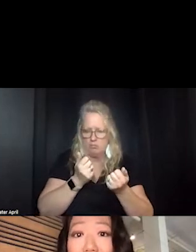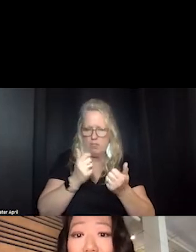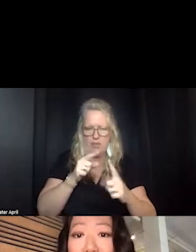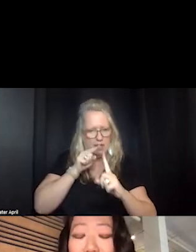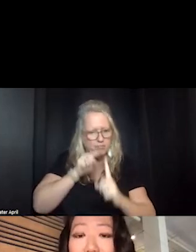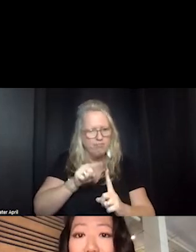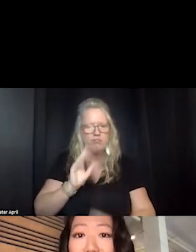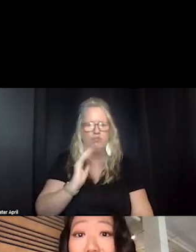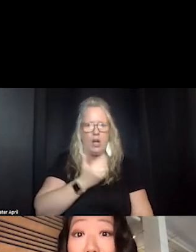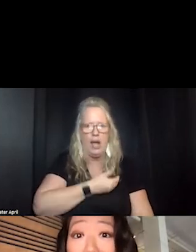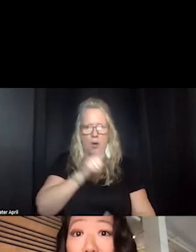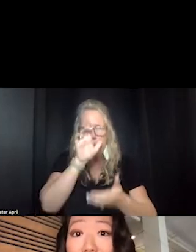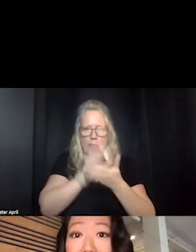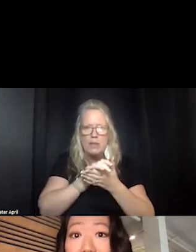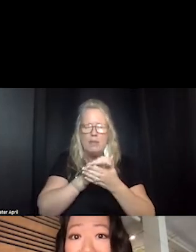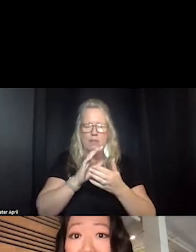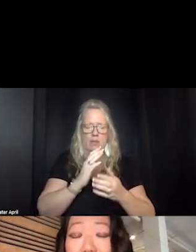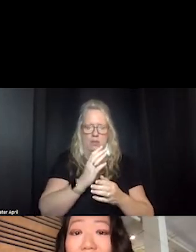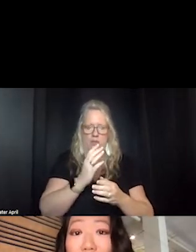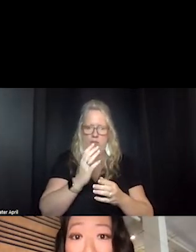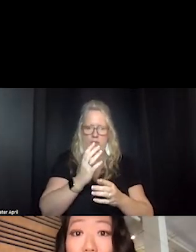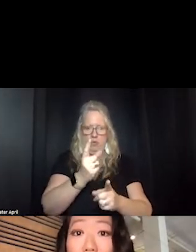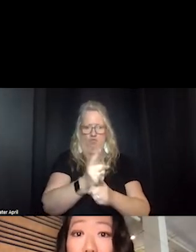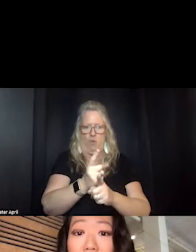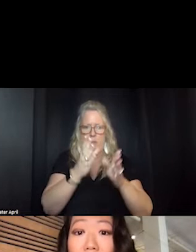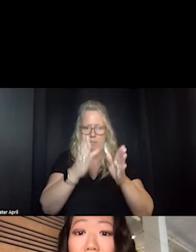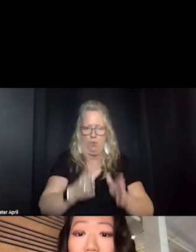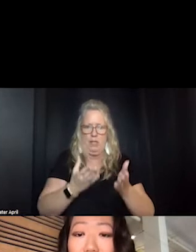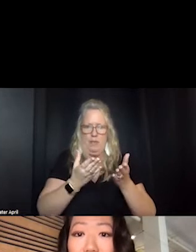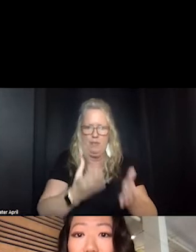our belief that the right person is there at your